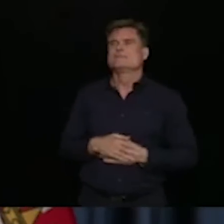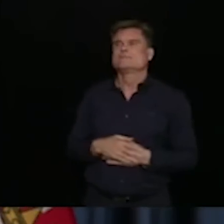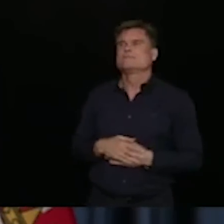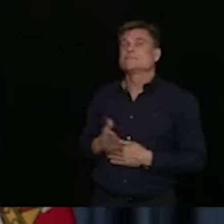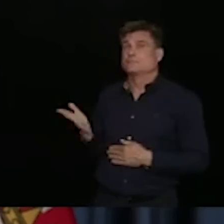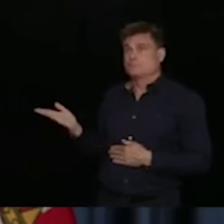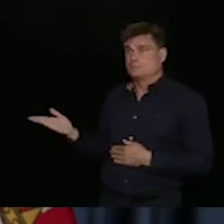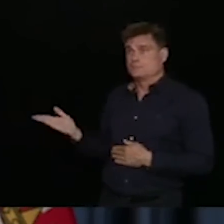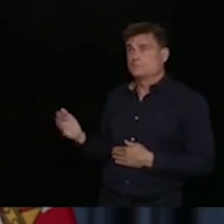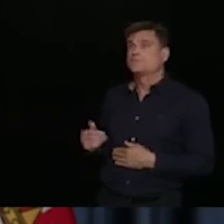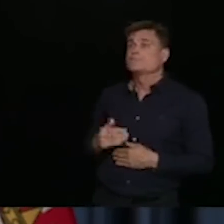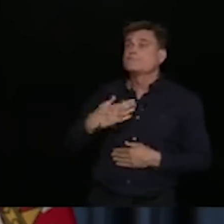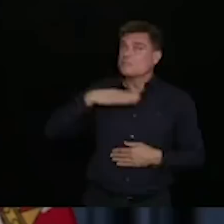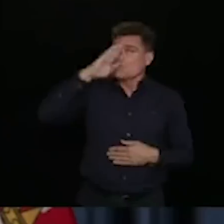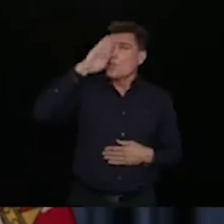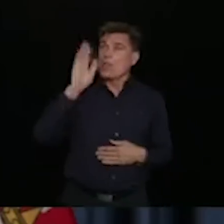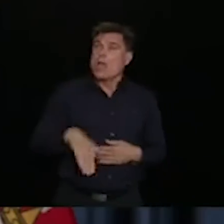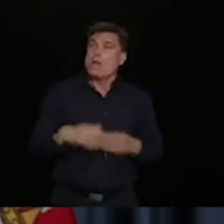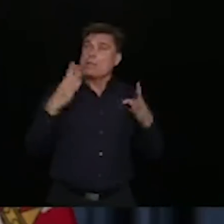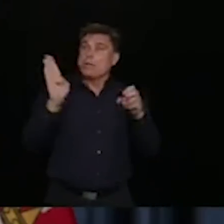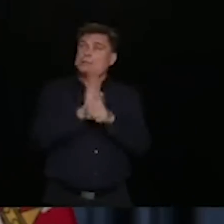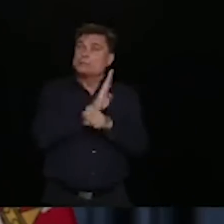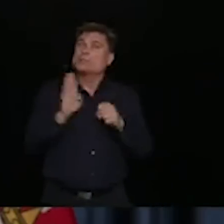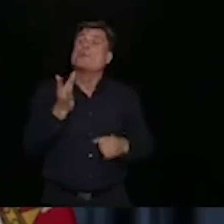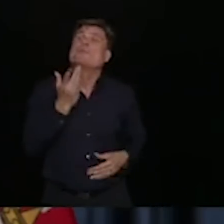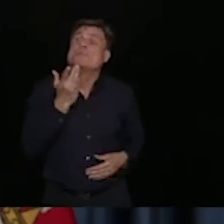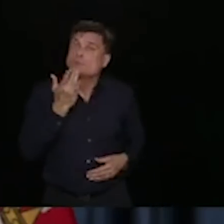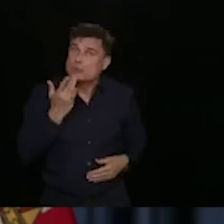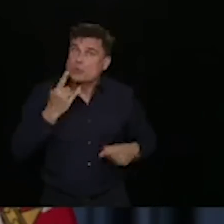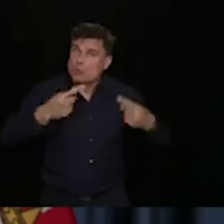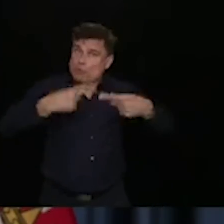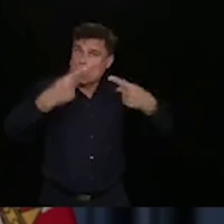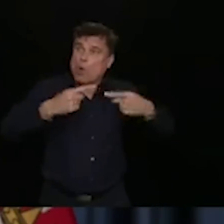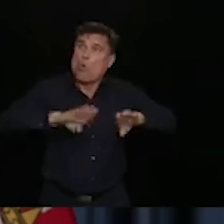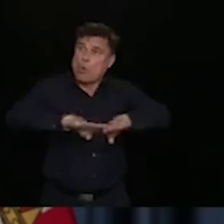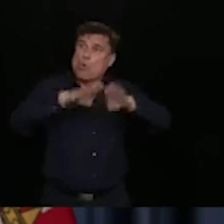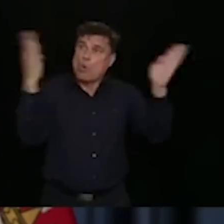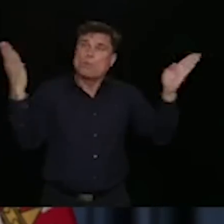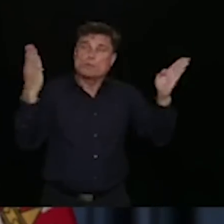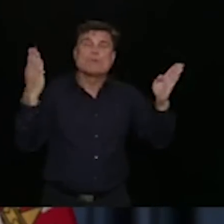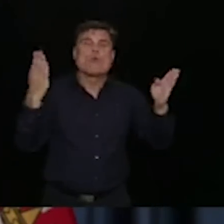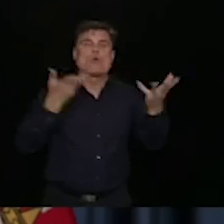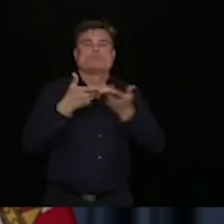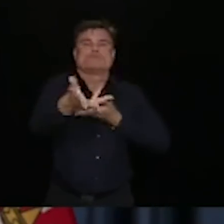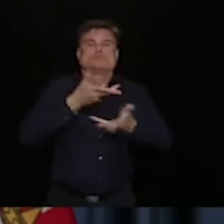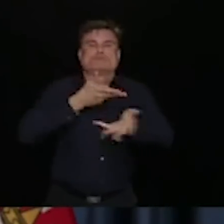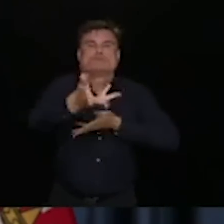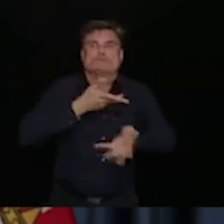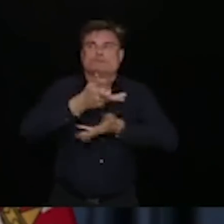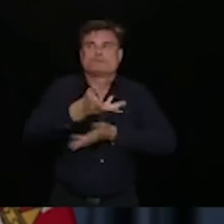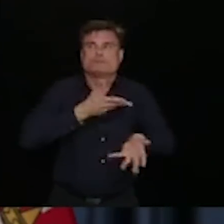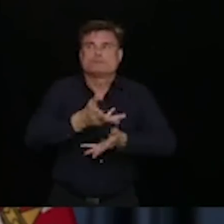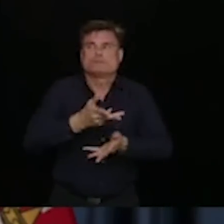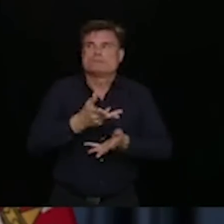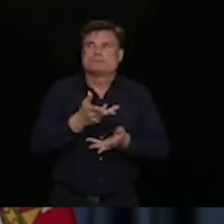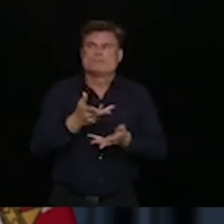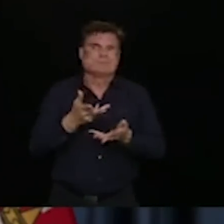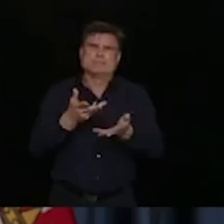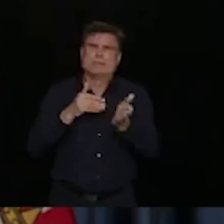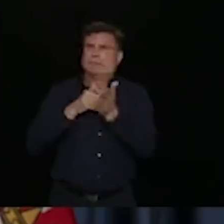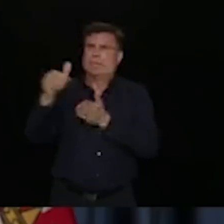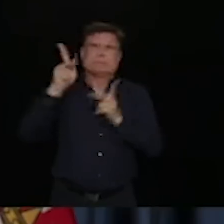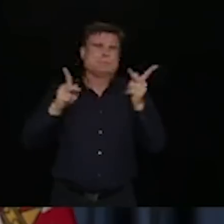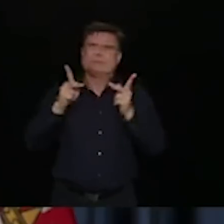British Columbia that would like to see the border open so there can be an increase in traffic. Millions of people come through British Columbia on a normal